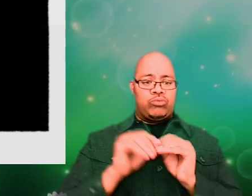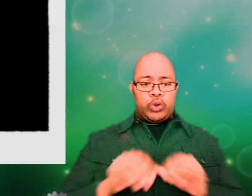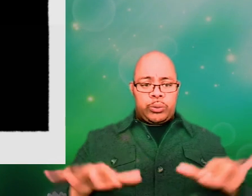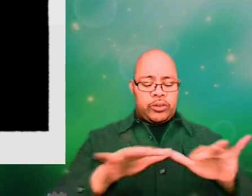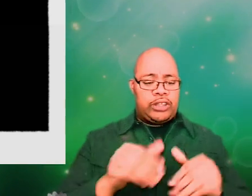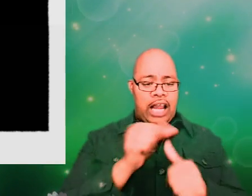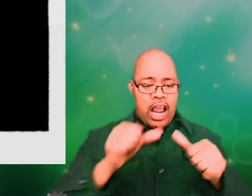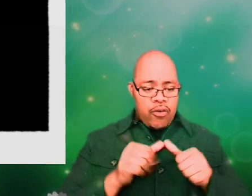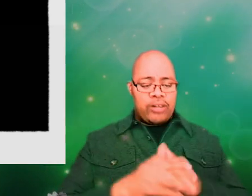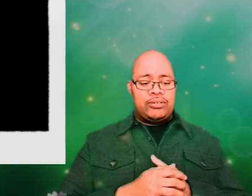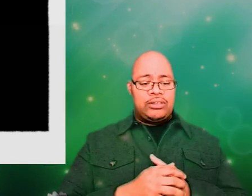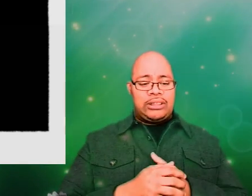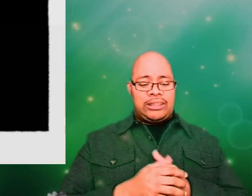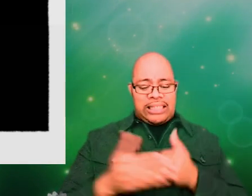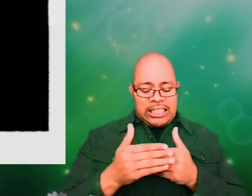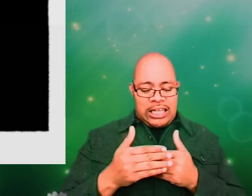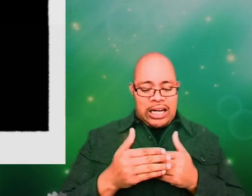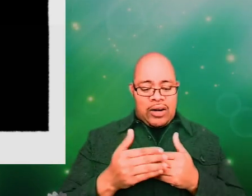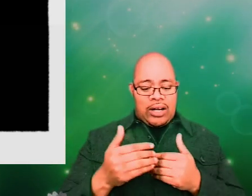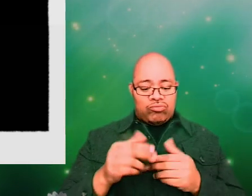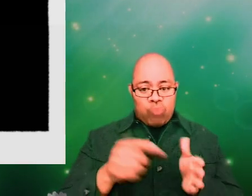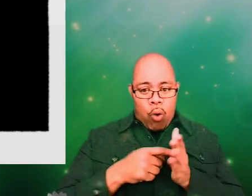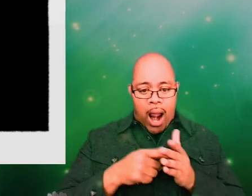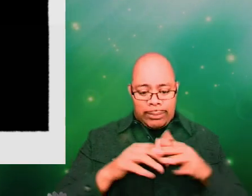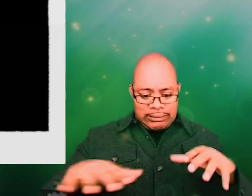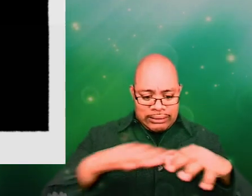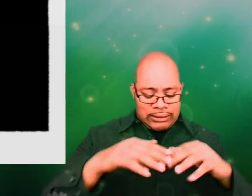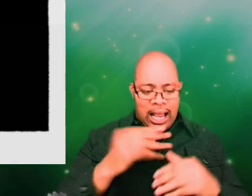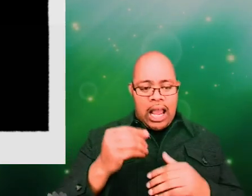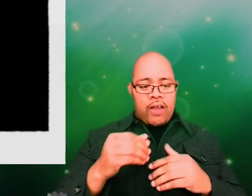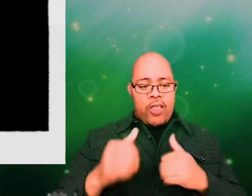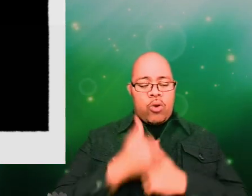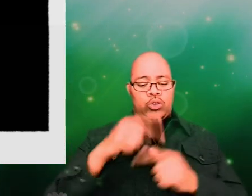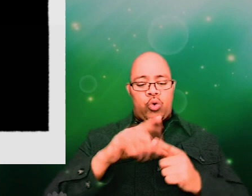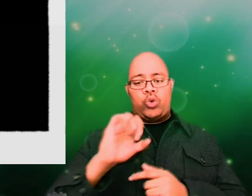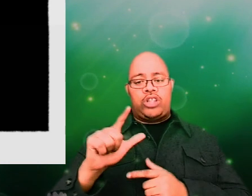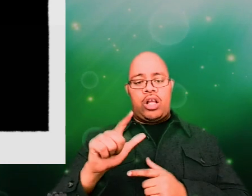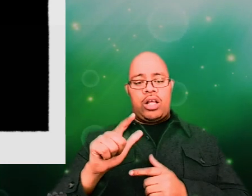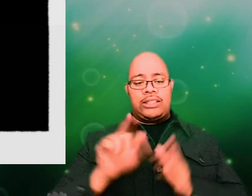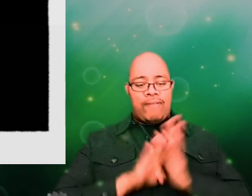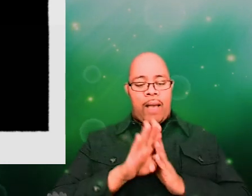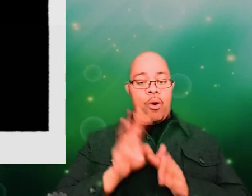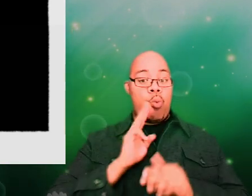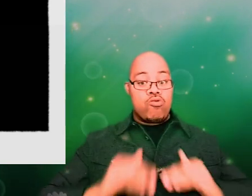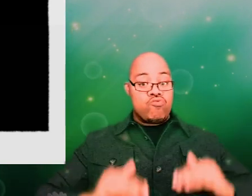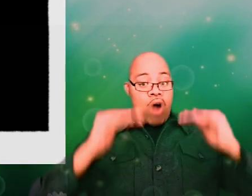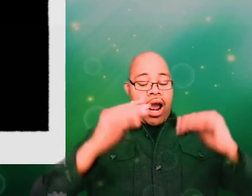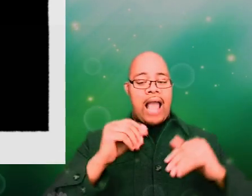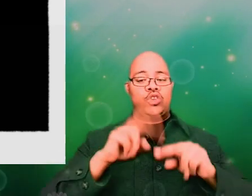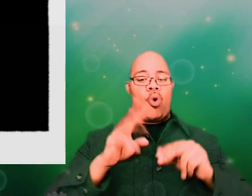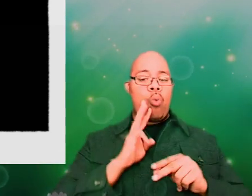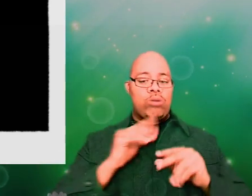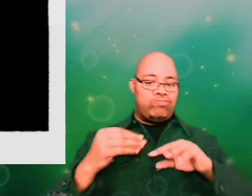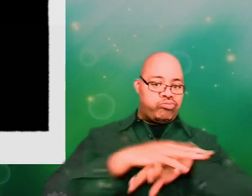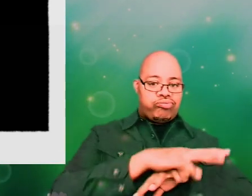range, narrow habitat requirements, and threats from coastal development, sea level rise, and saltwater intrusion. With